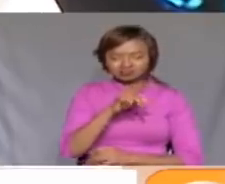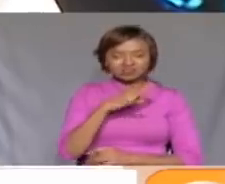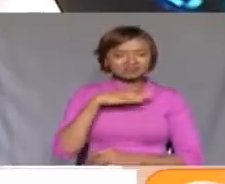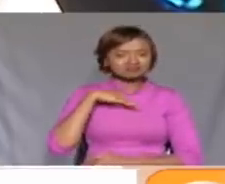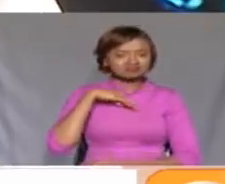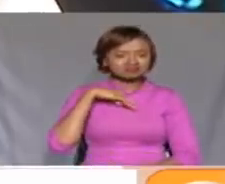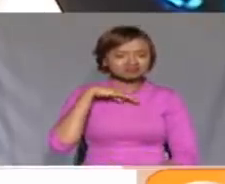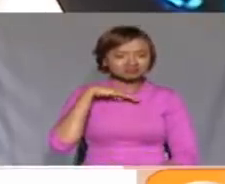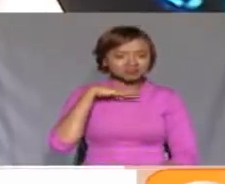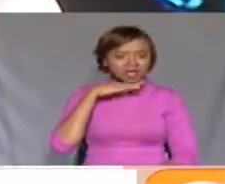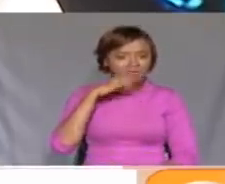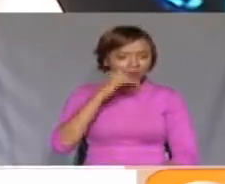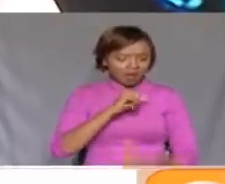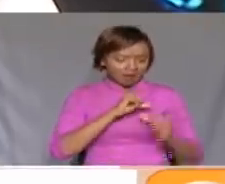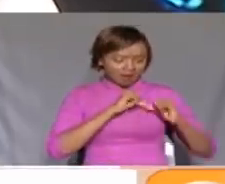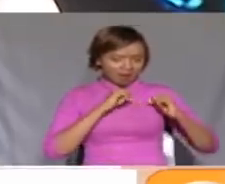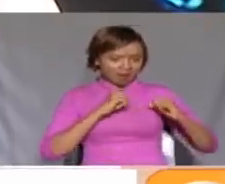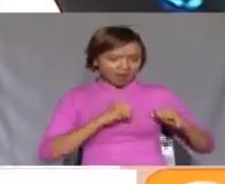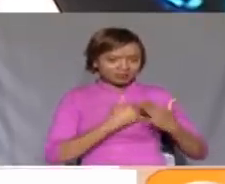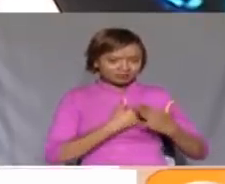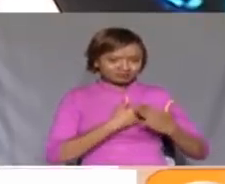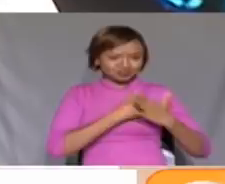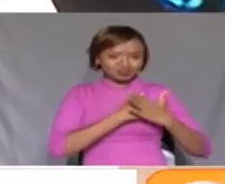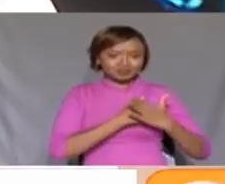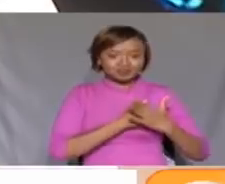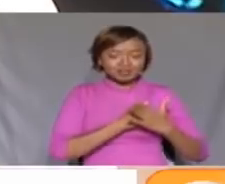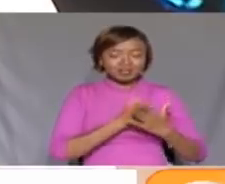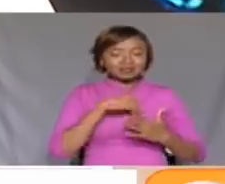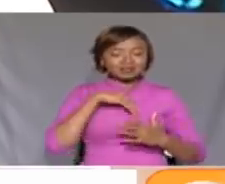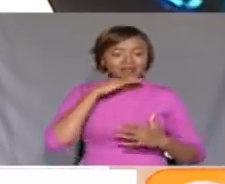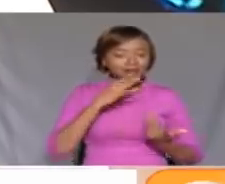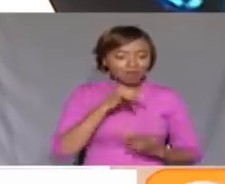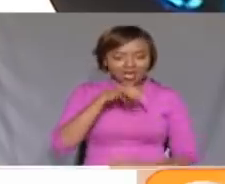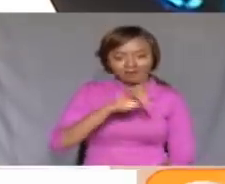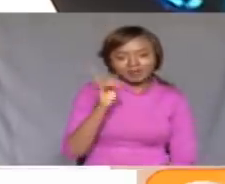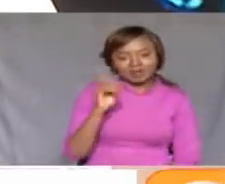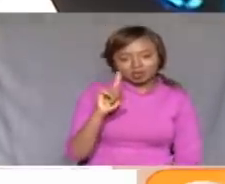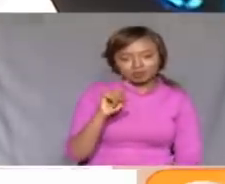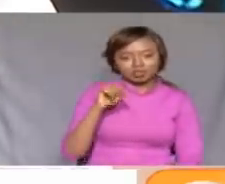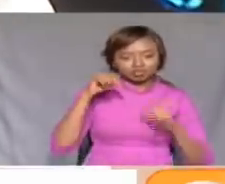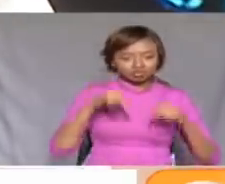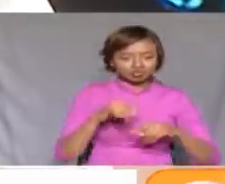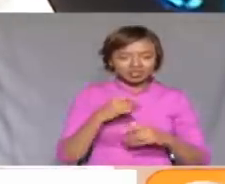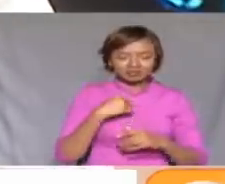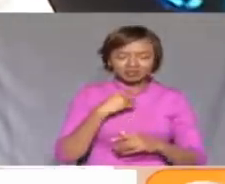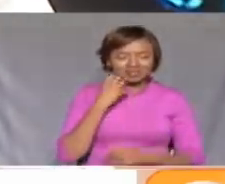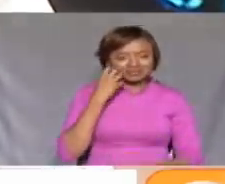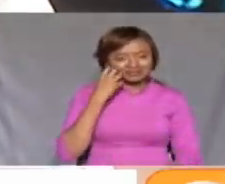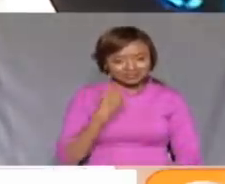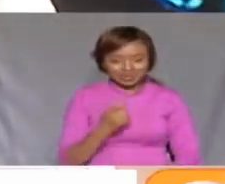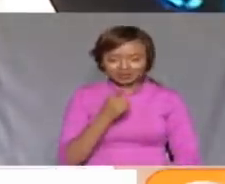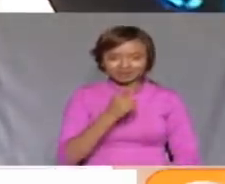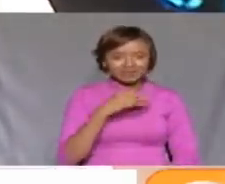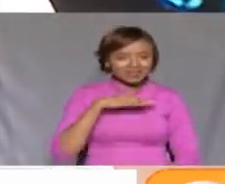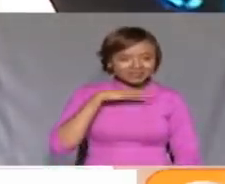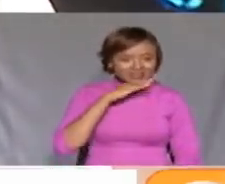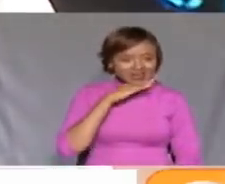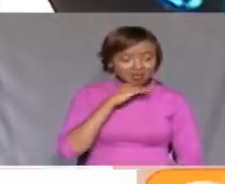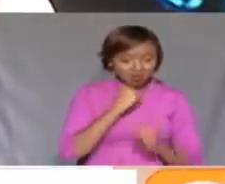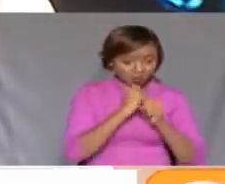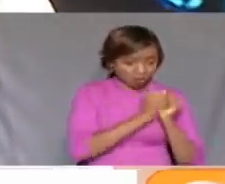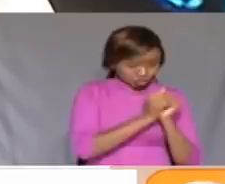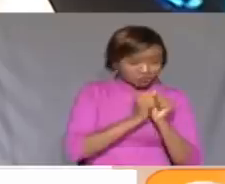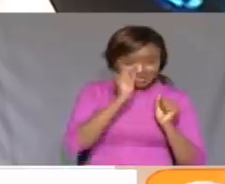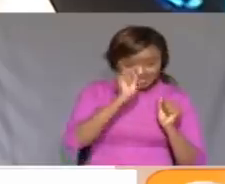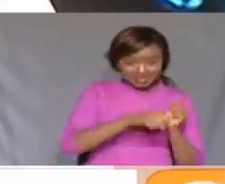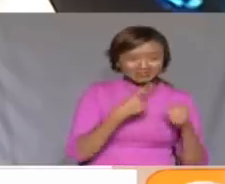attack at his home here in Nairobi. And tonight, I mourn not just the death of a colleague, but of a